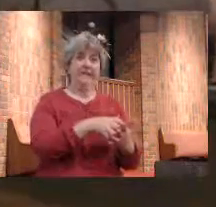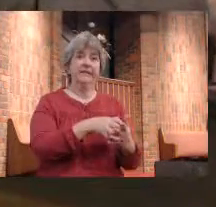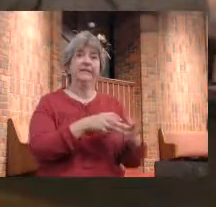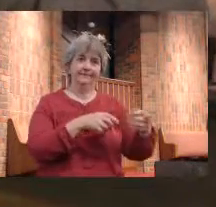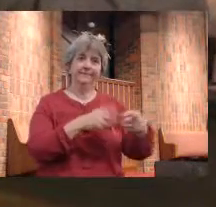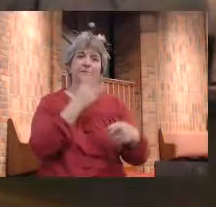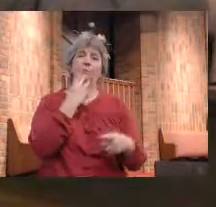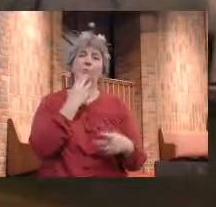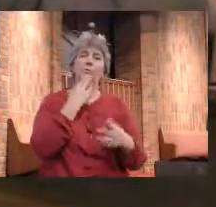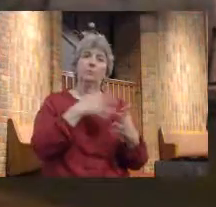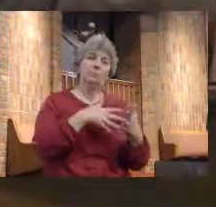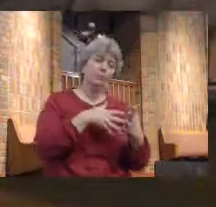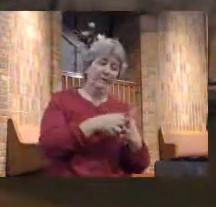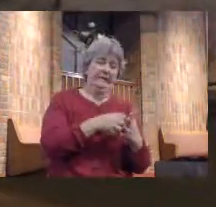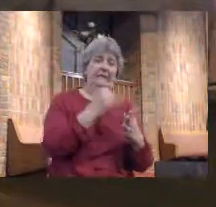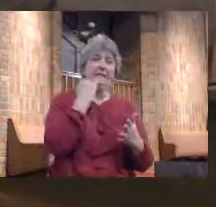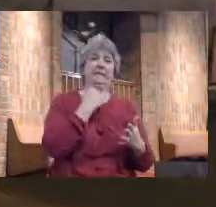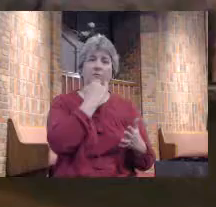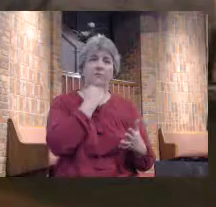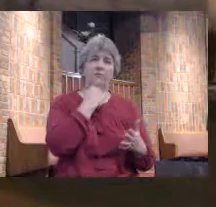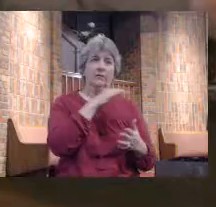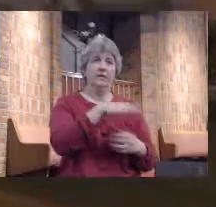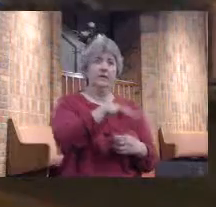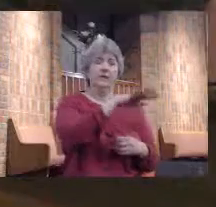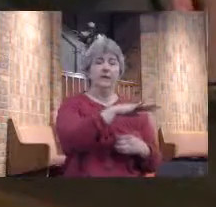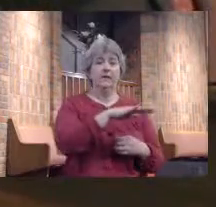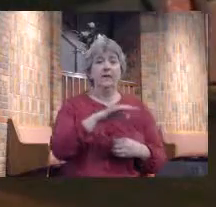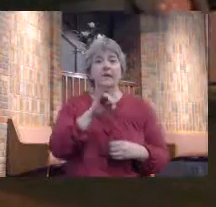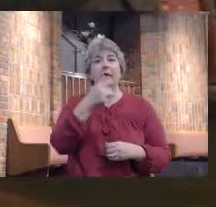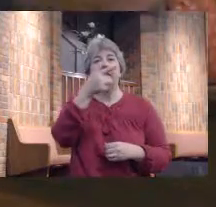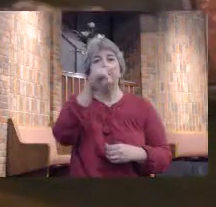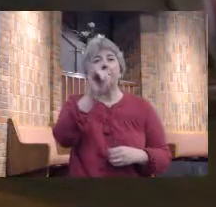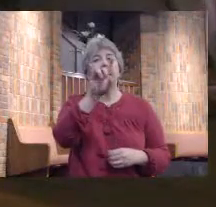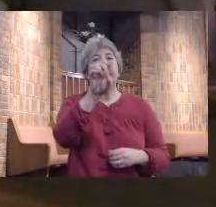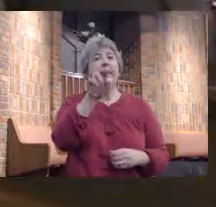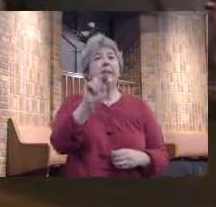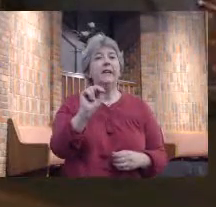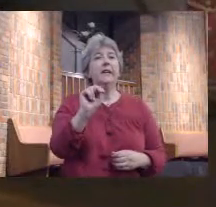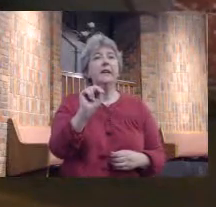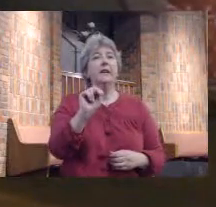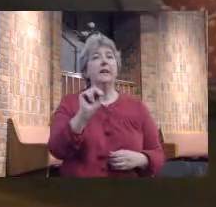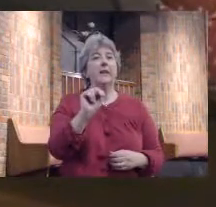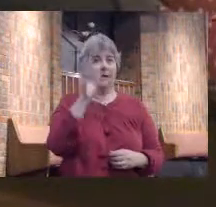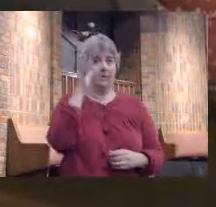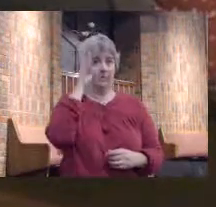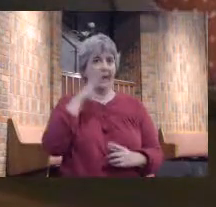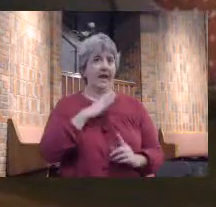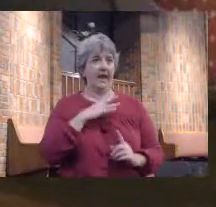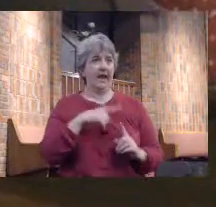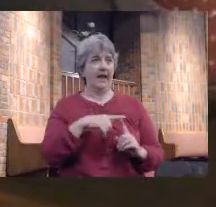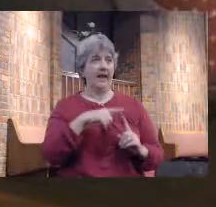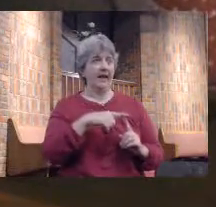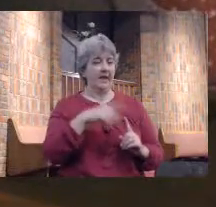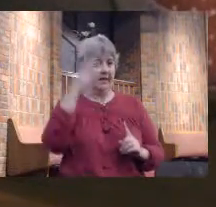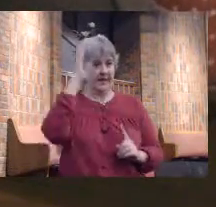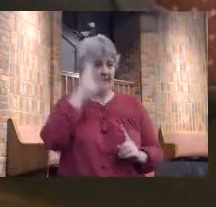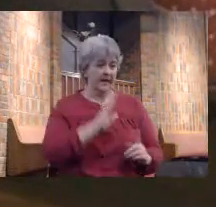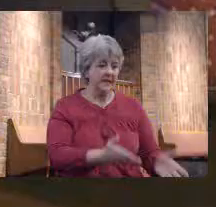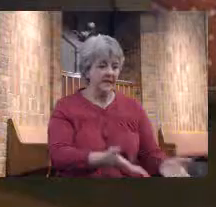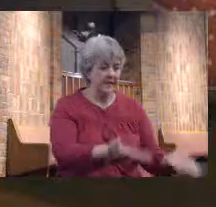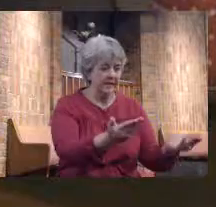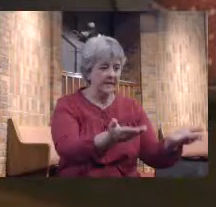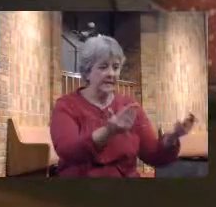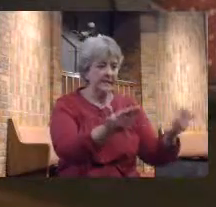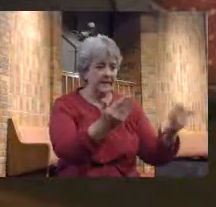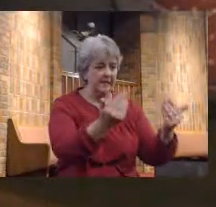meet Gideon, the leader that God is bringing up to bring some measure of stability back to the